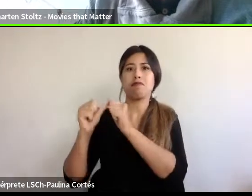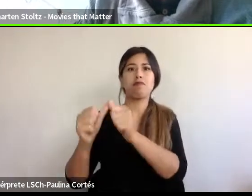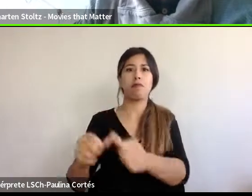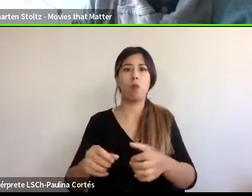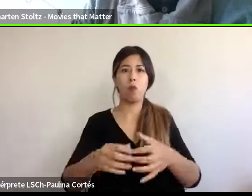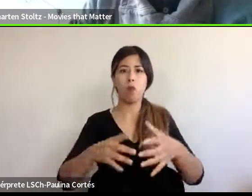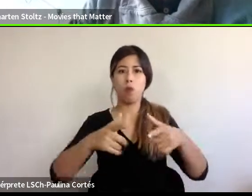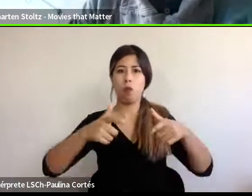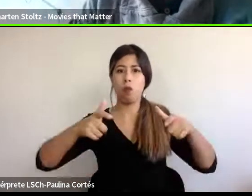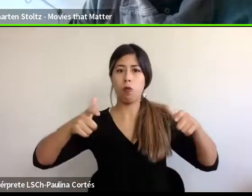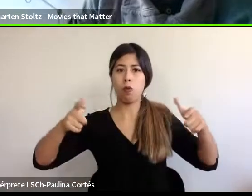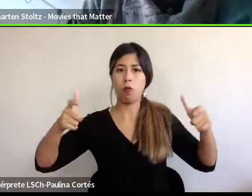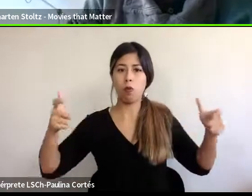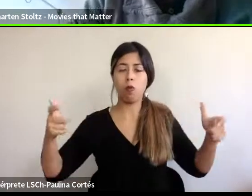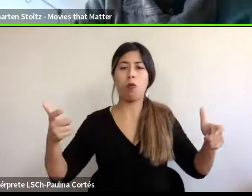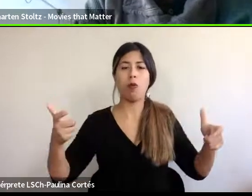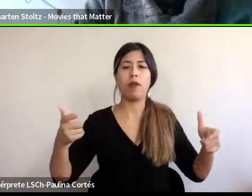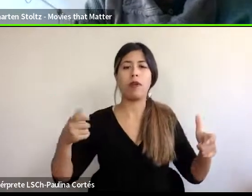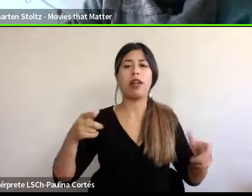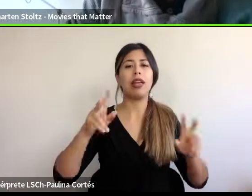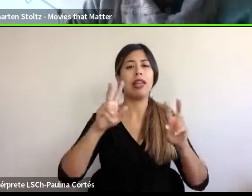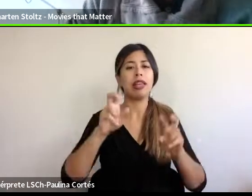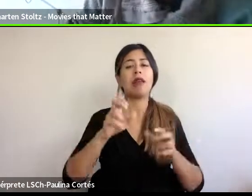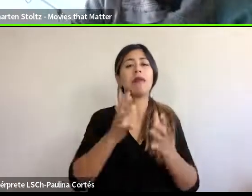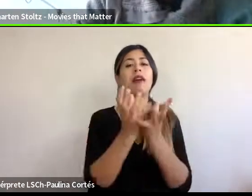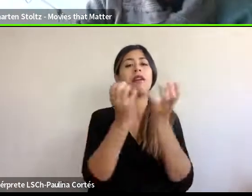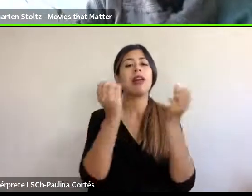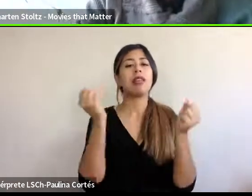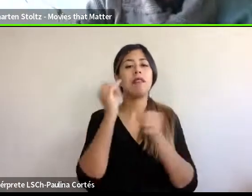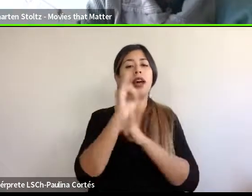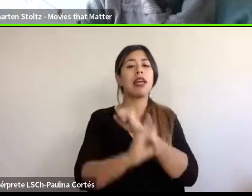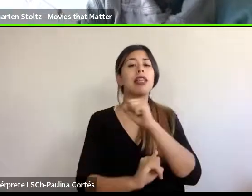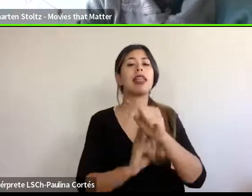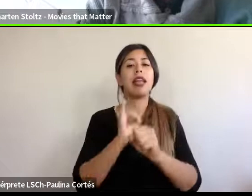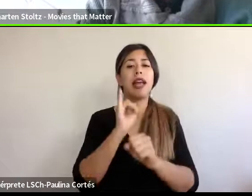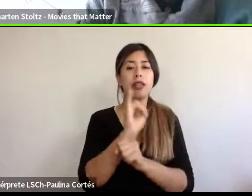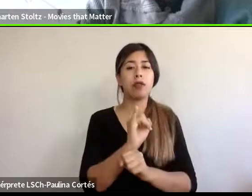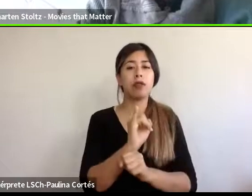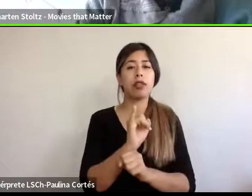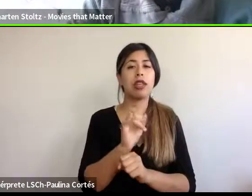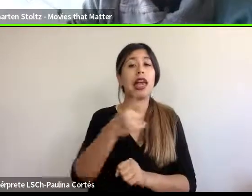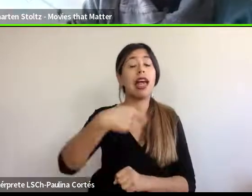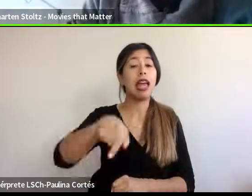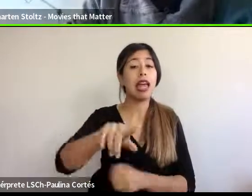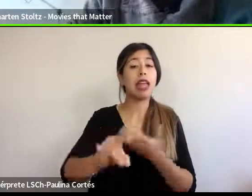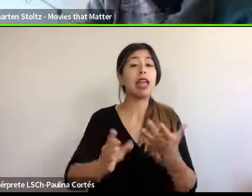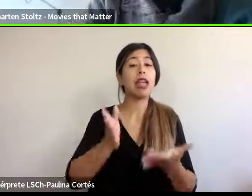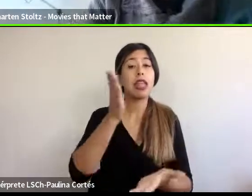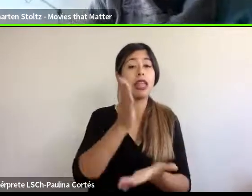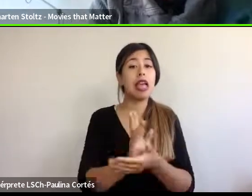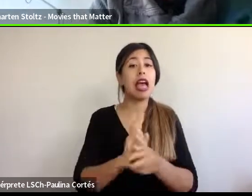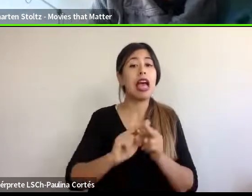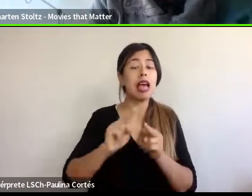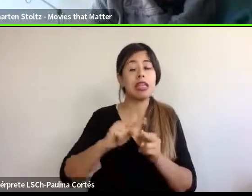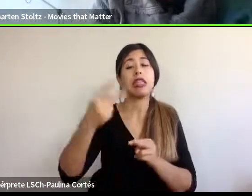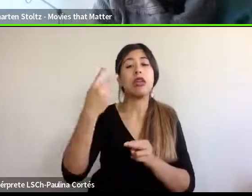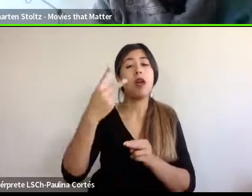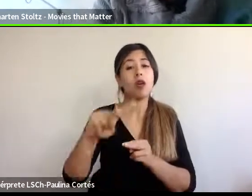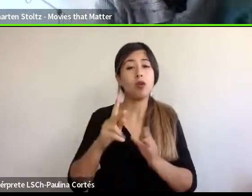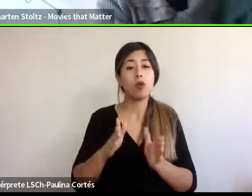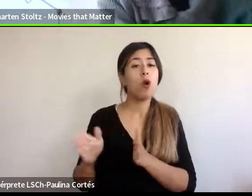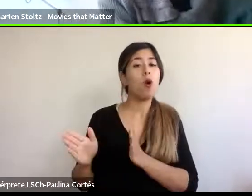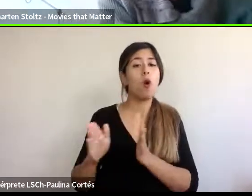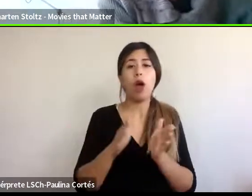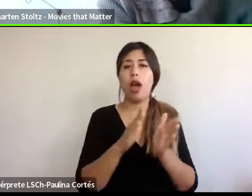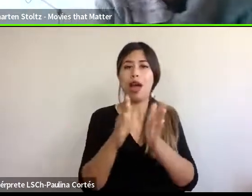called back then, decided to go a separate way and became their own organization. so they that they were able to get